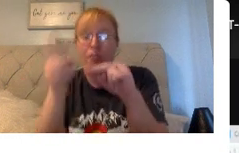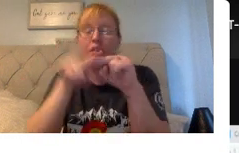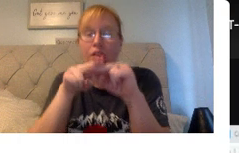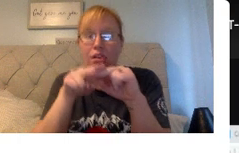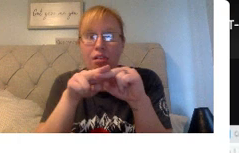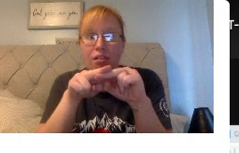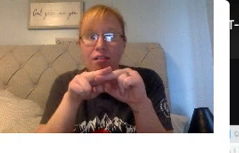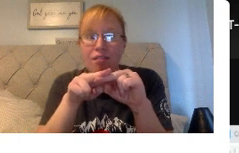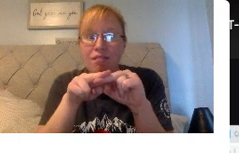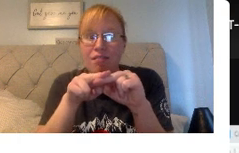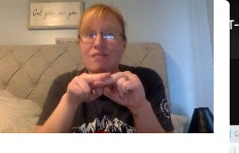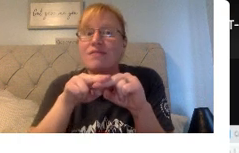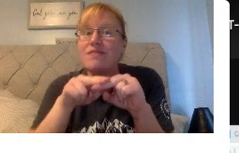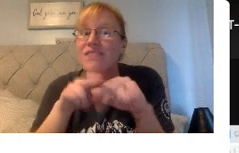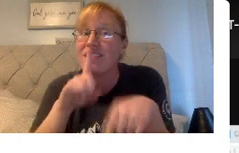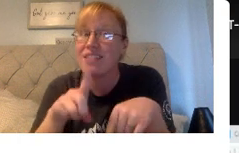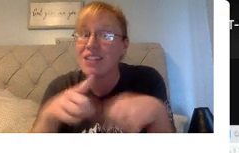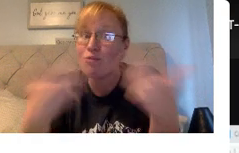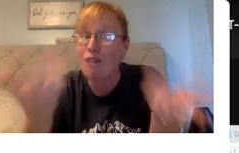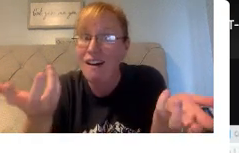up, which is